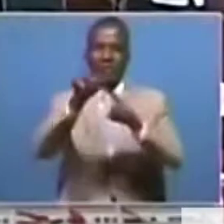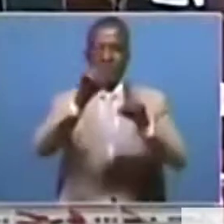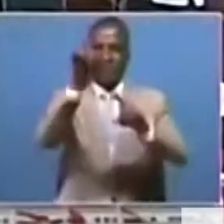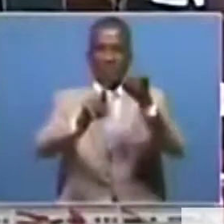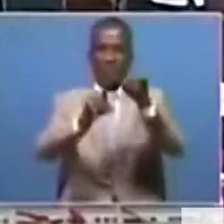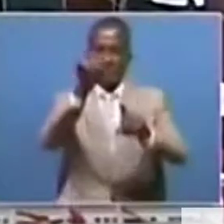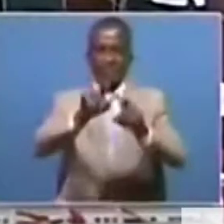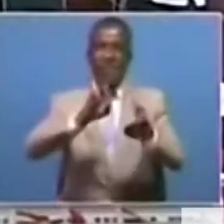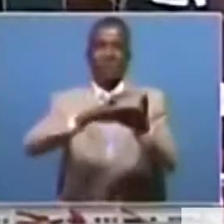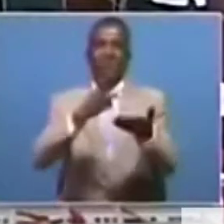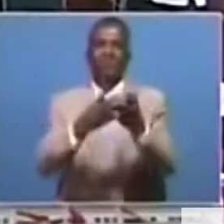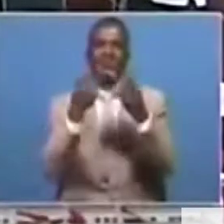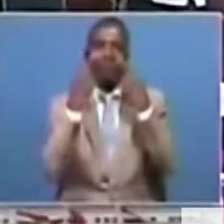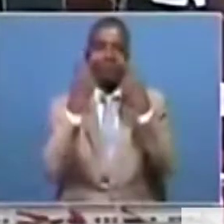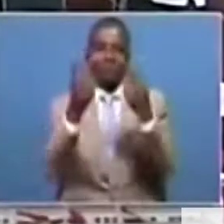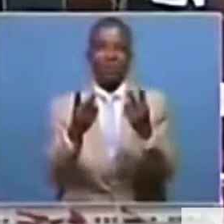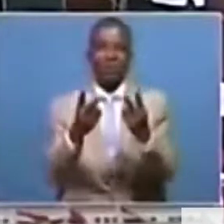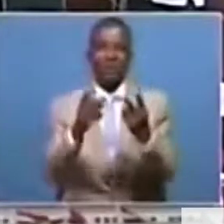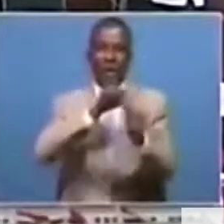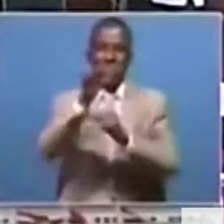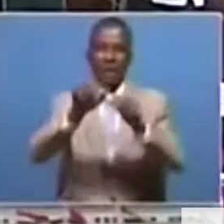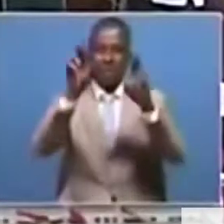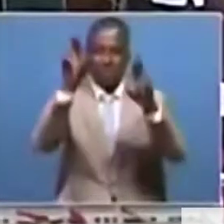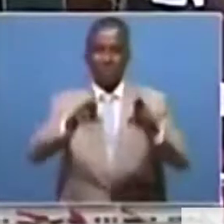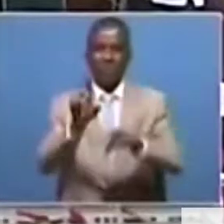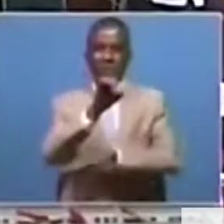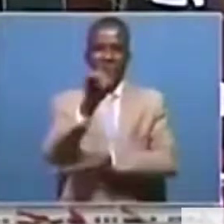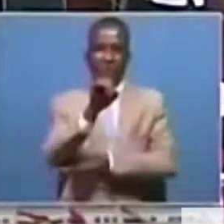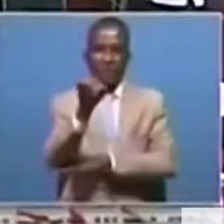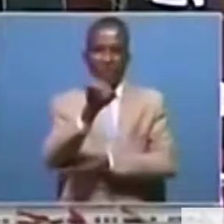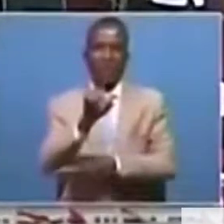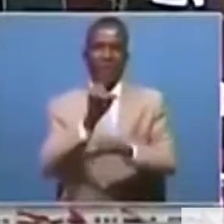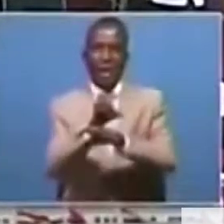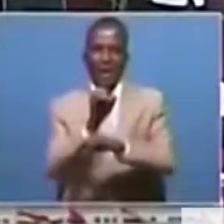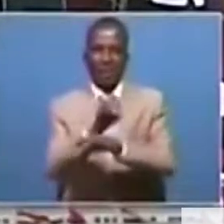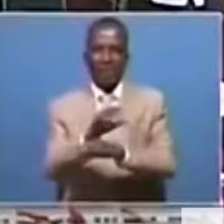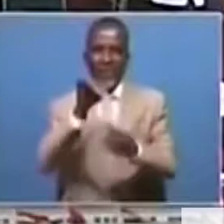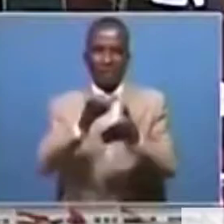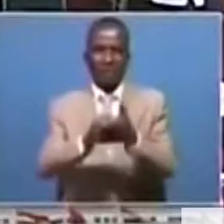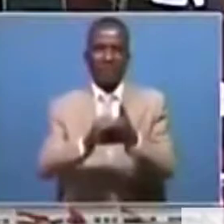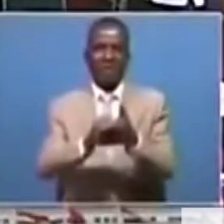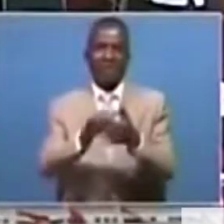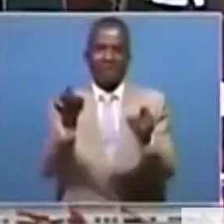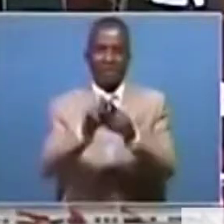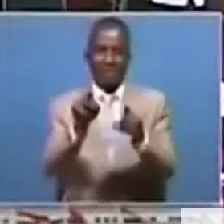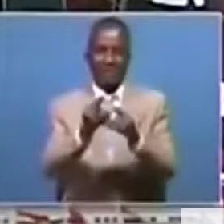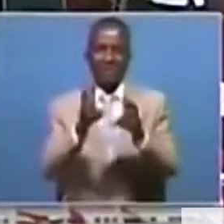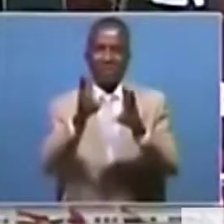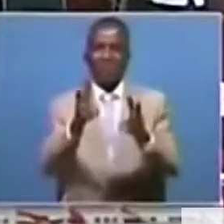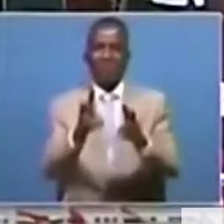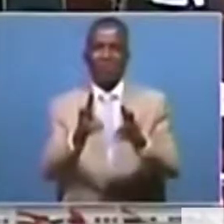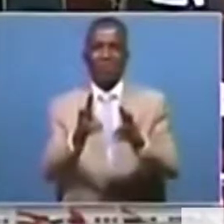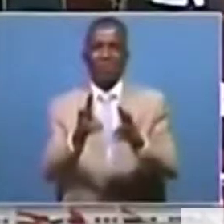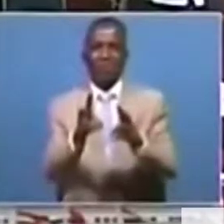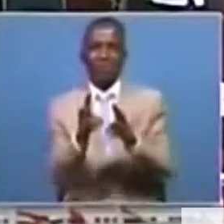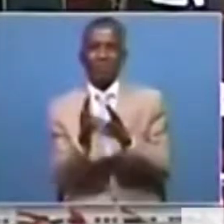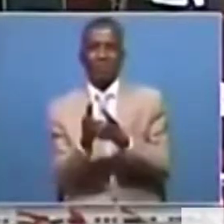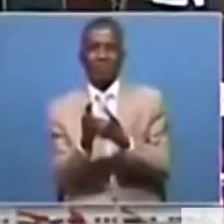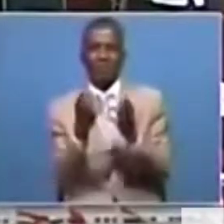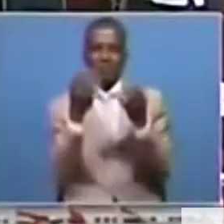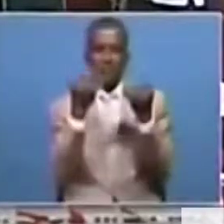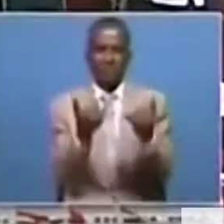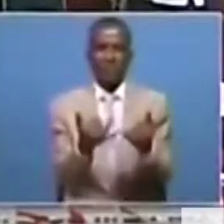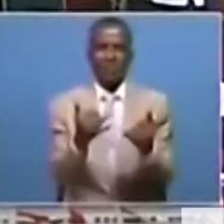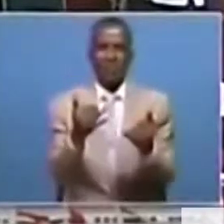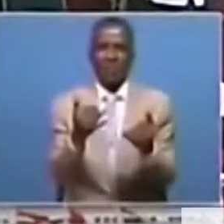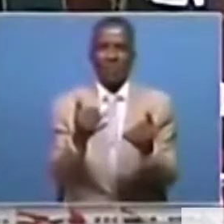hostile or adverse witness. The petitioner advanced almost the same argument he made before the court during his objection to the closure of the respondent case.